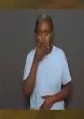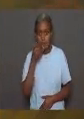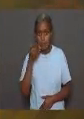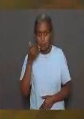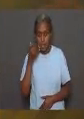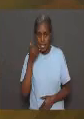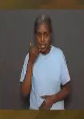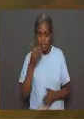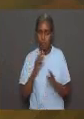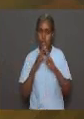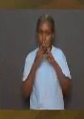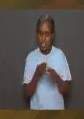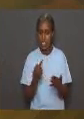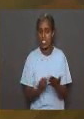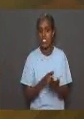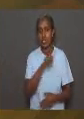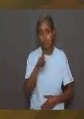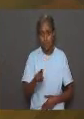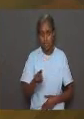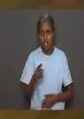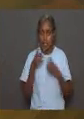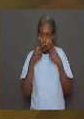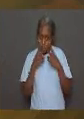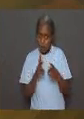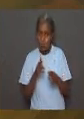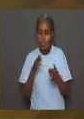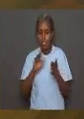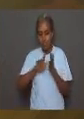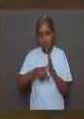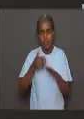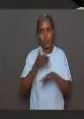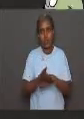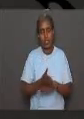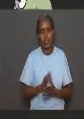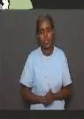to answer these questions. I will see you in a moment.